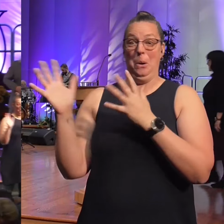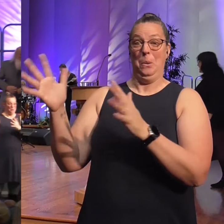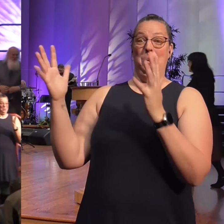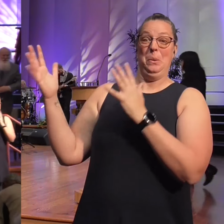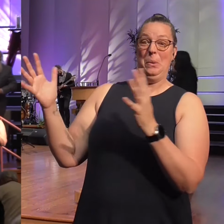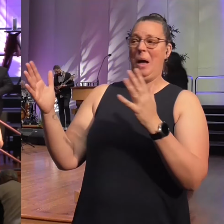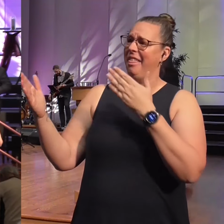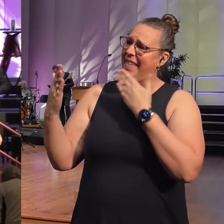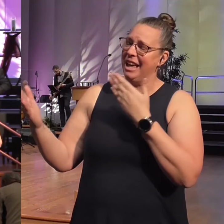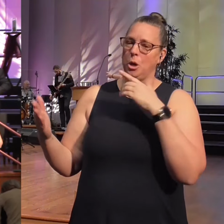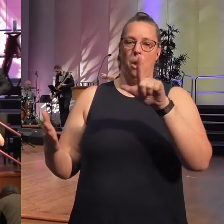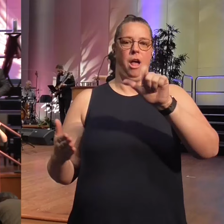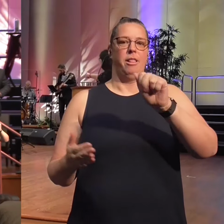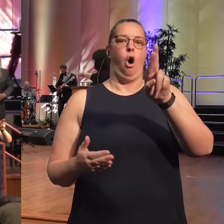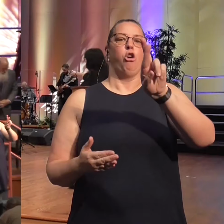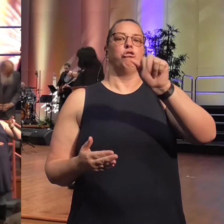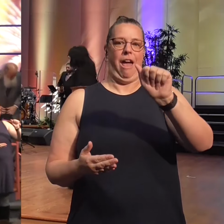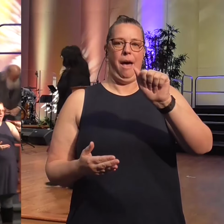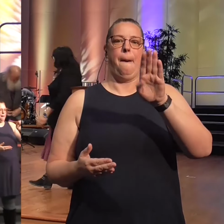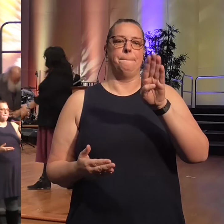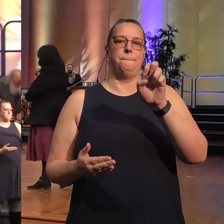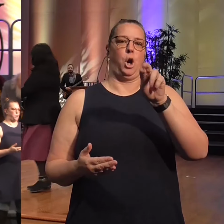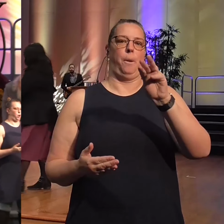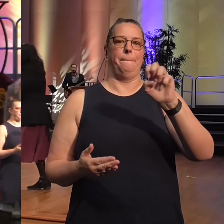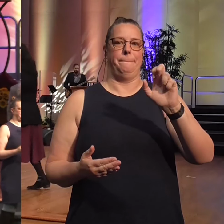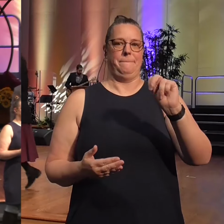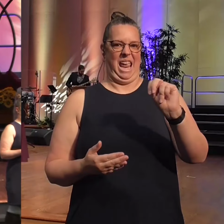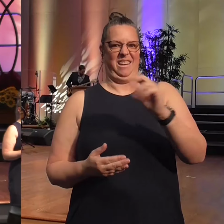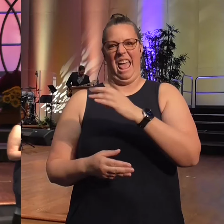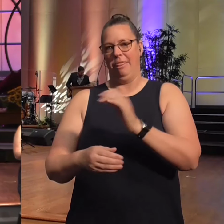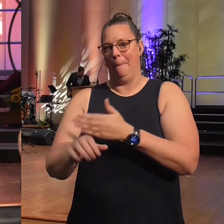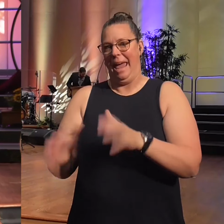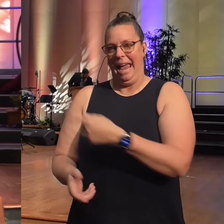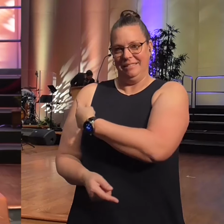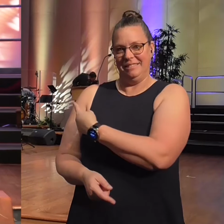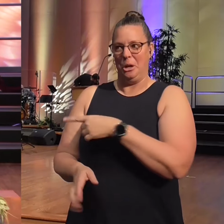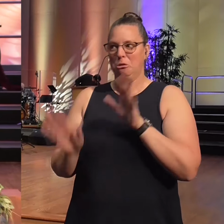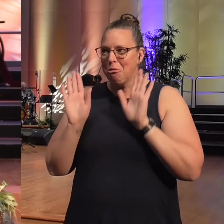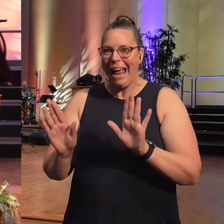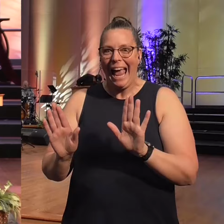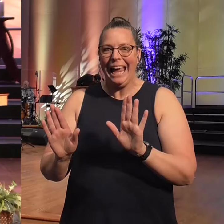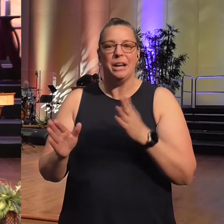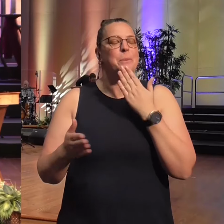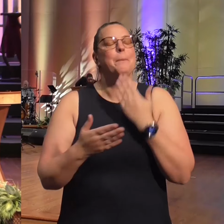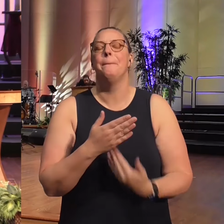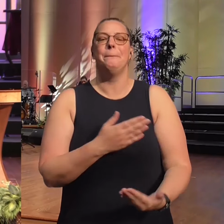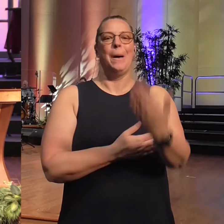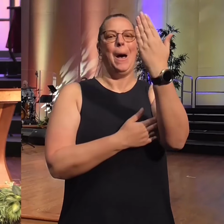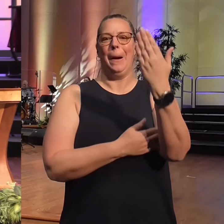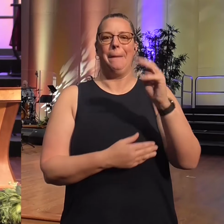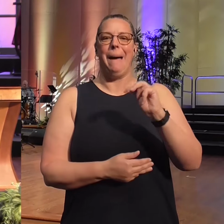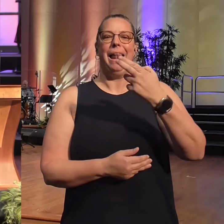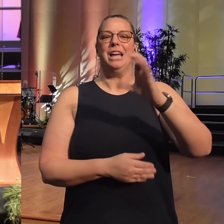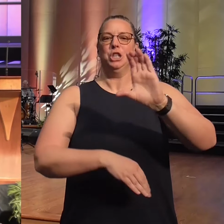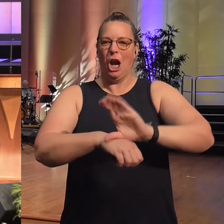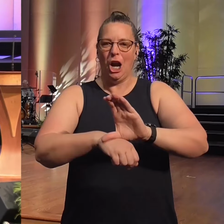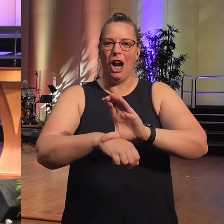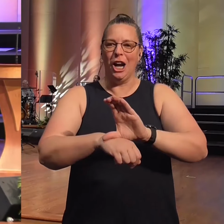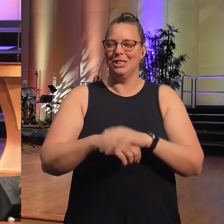Woohoo! Thank you, Laura Berman and our wonderful band. Great job. Good morning, Mile High